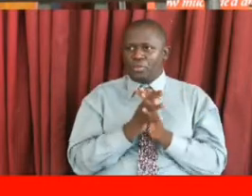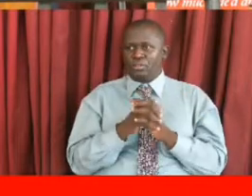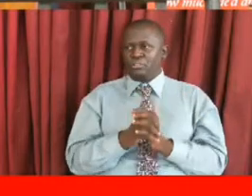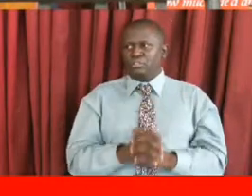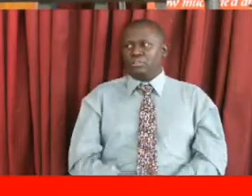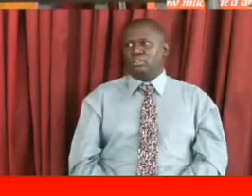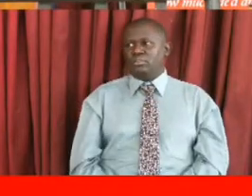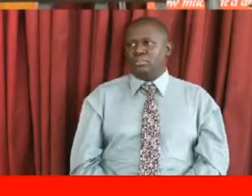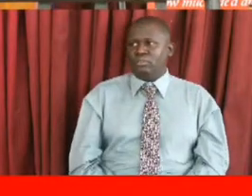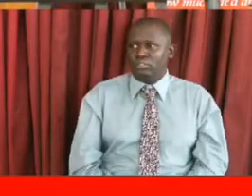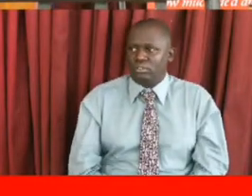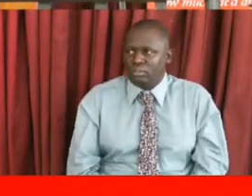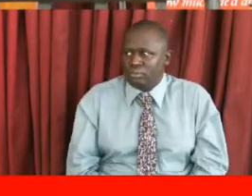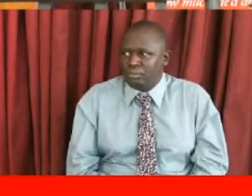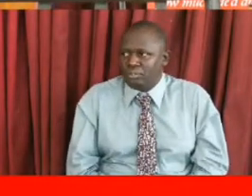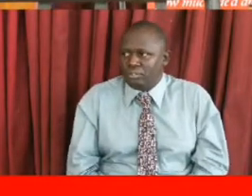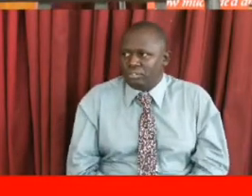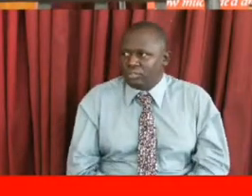messenger